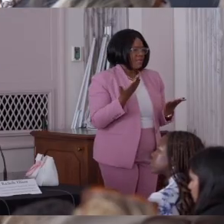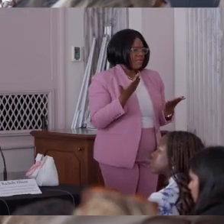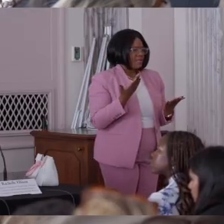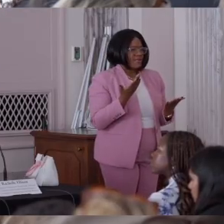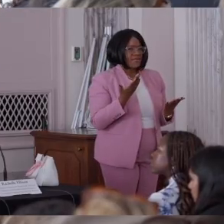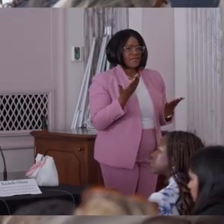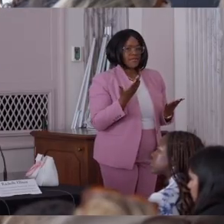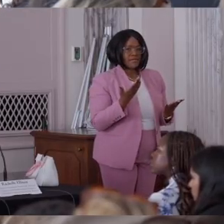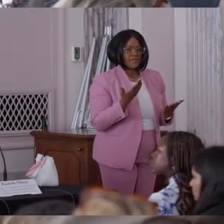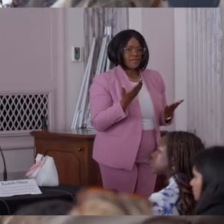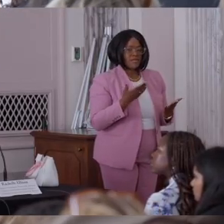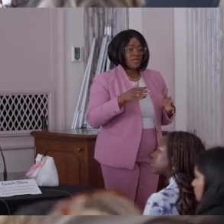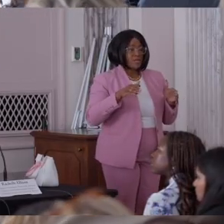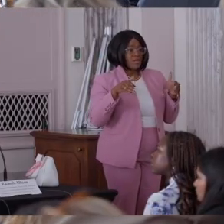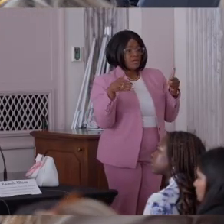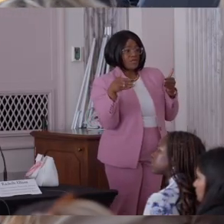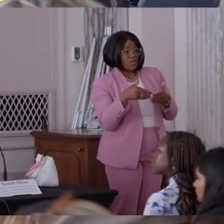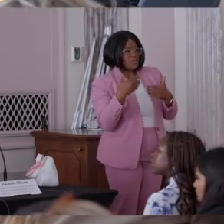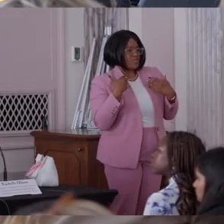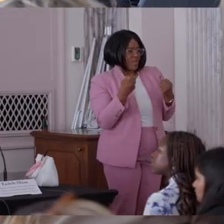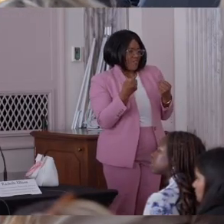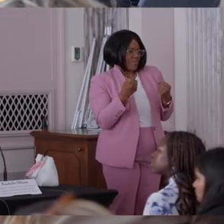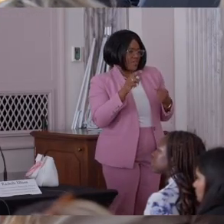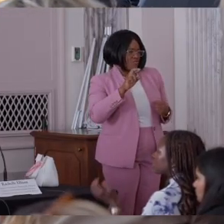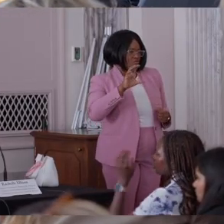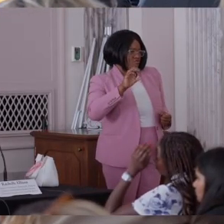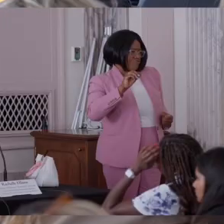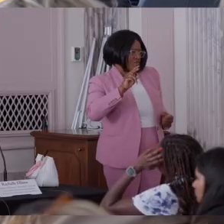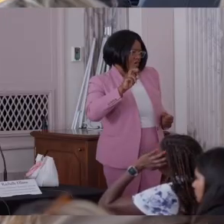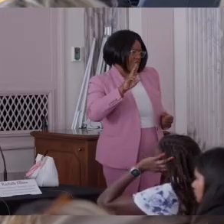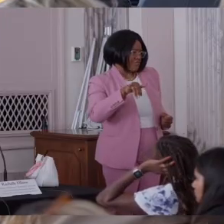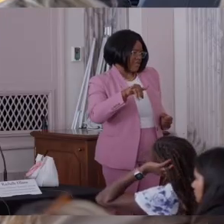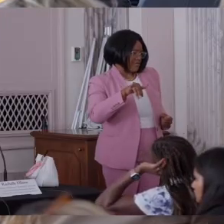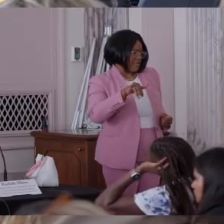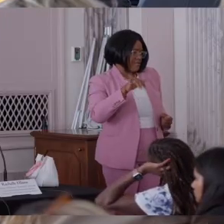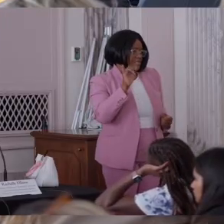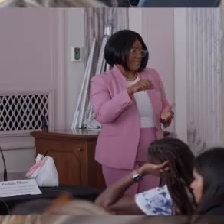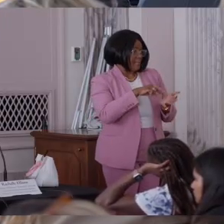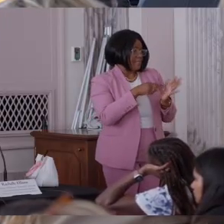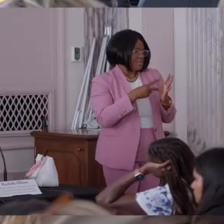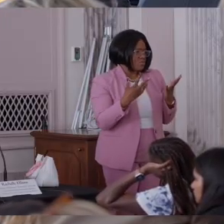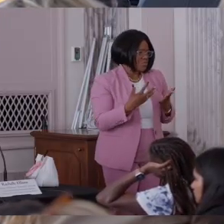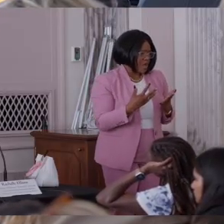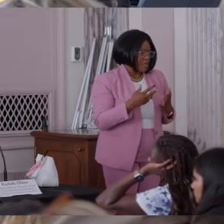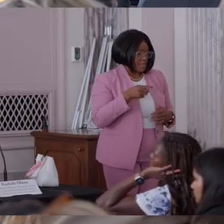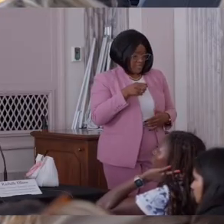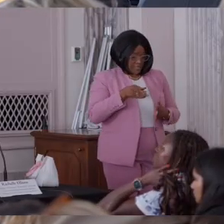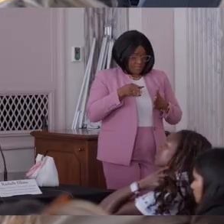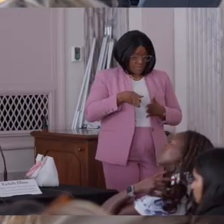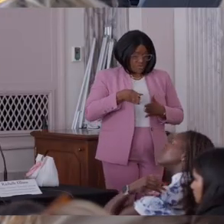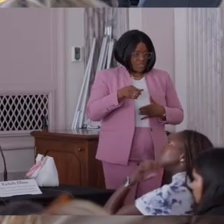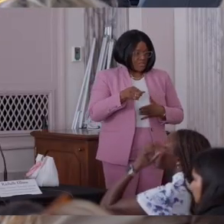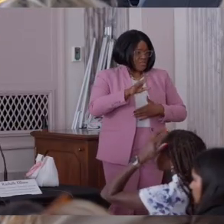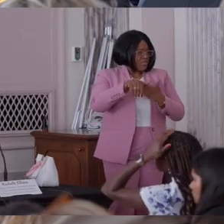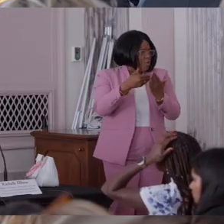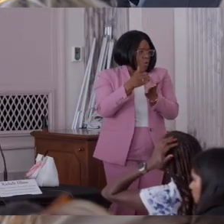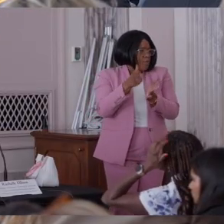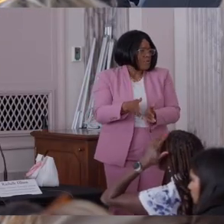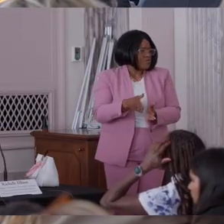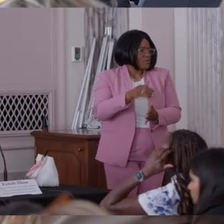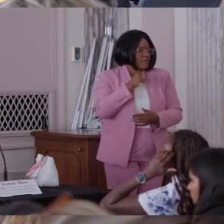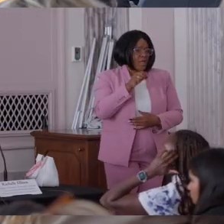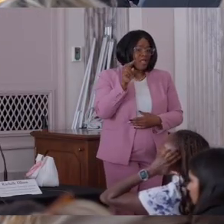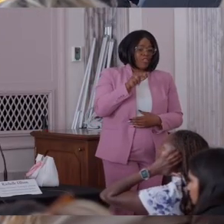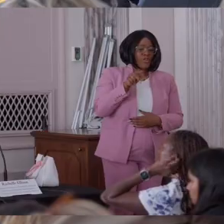is focus on recovery. So recovery means that you're looking at a person as a whole person. You're not just looking